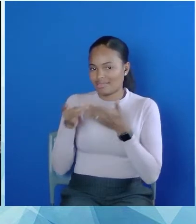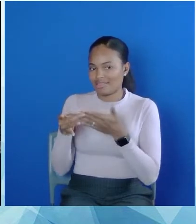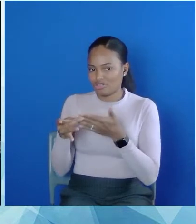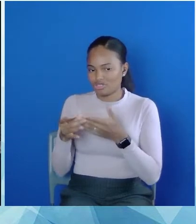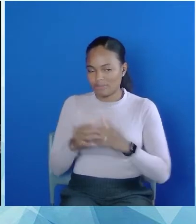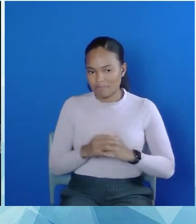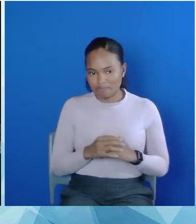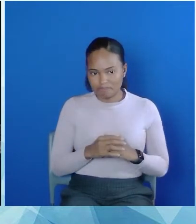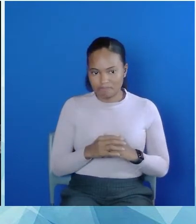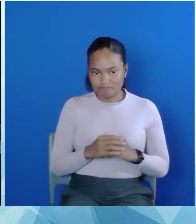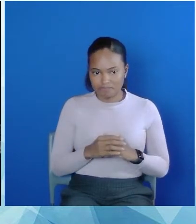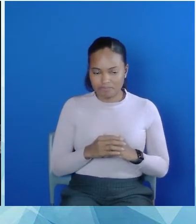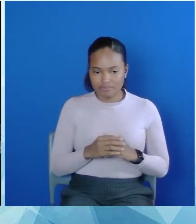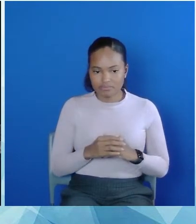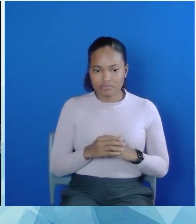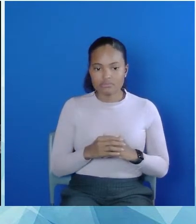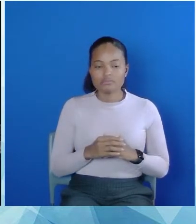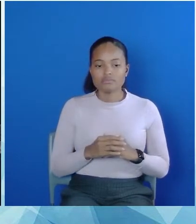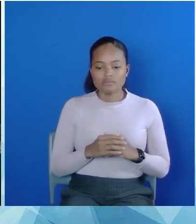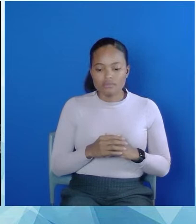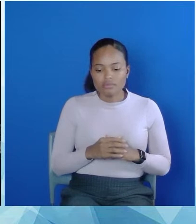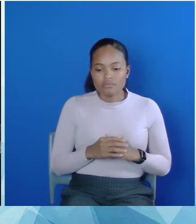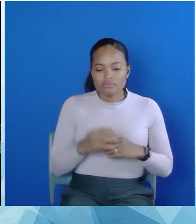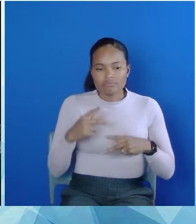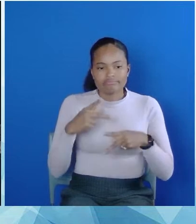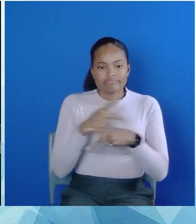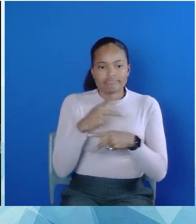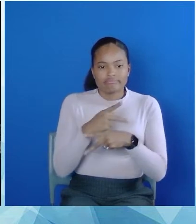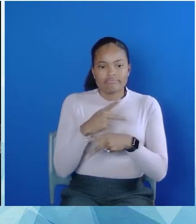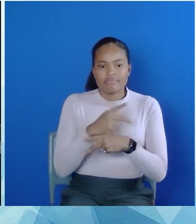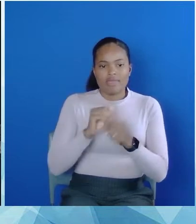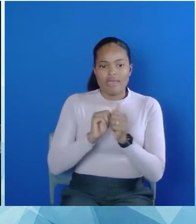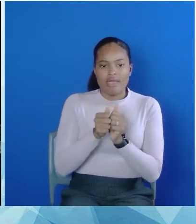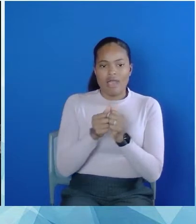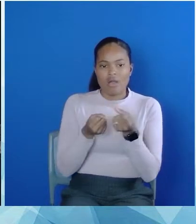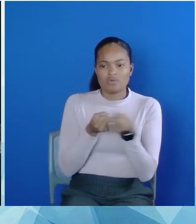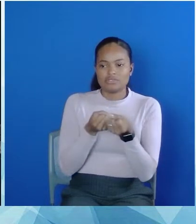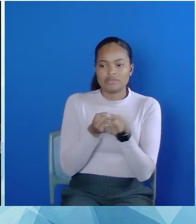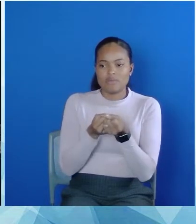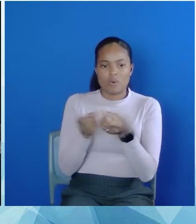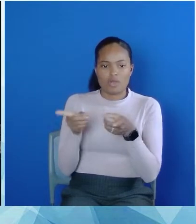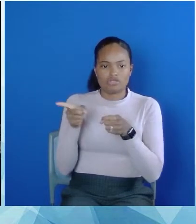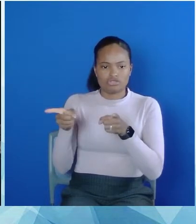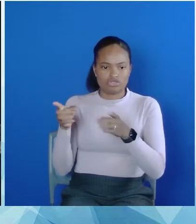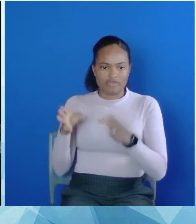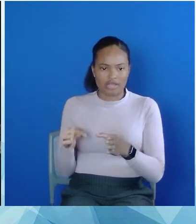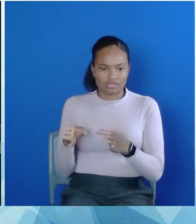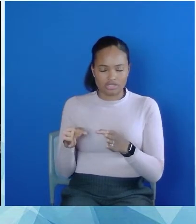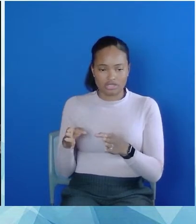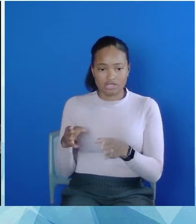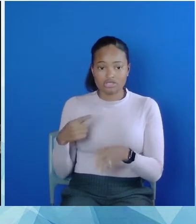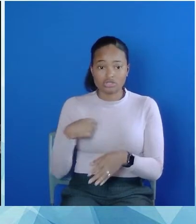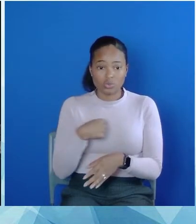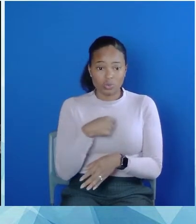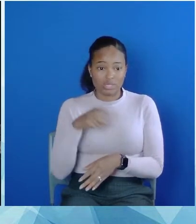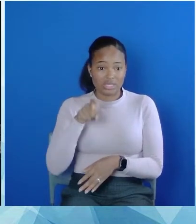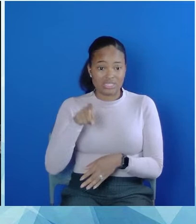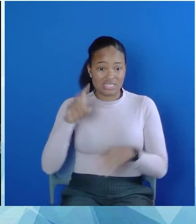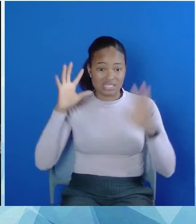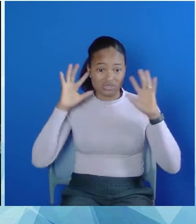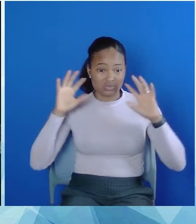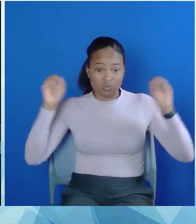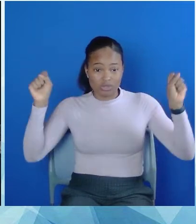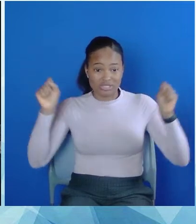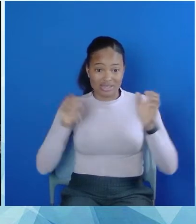Looking in how we could also support those directors, we need superintendent development as a